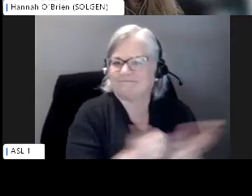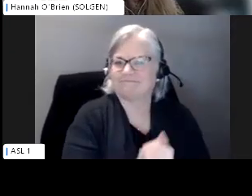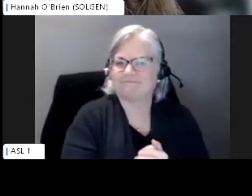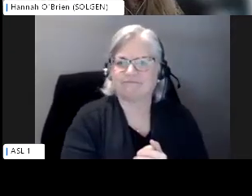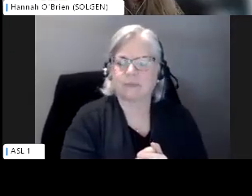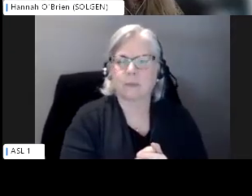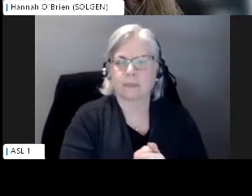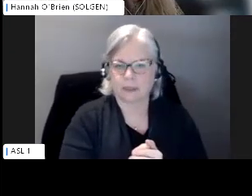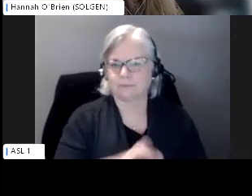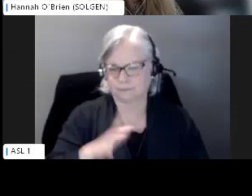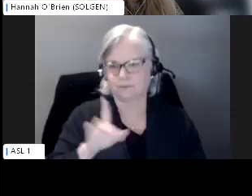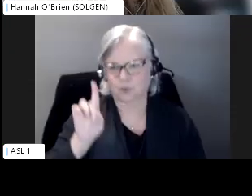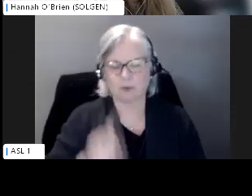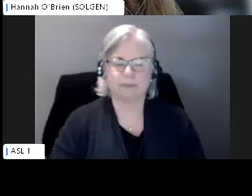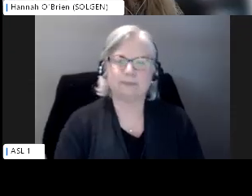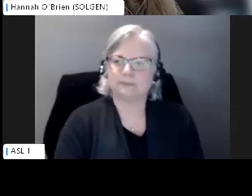Sorry, one moment.